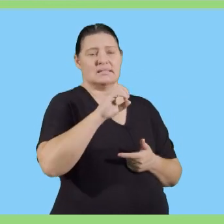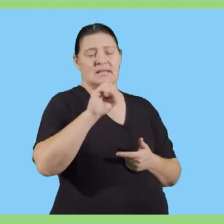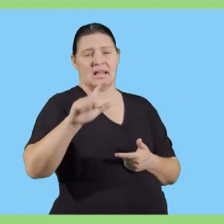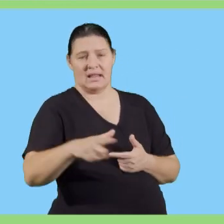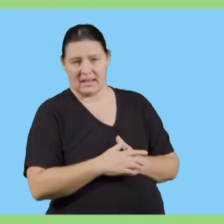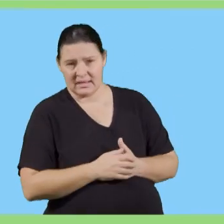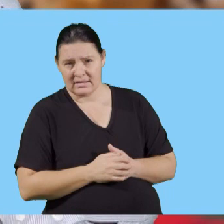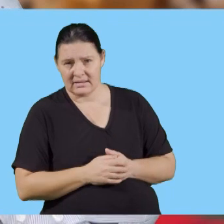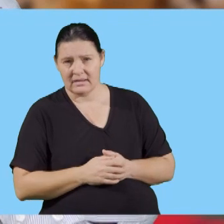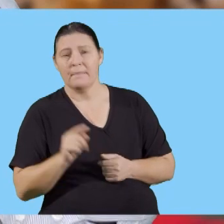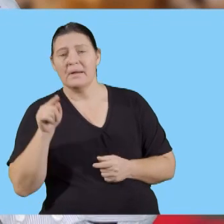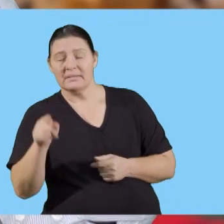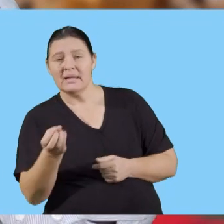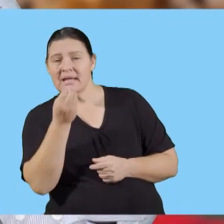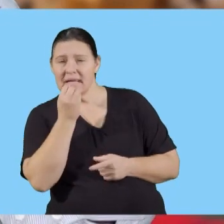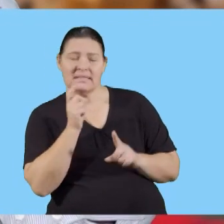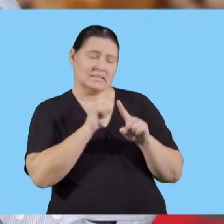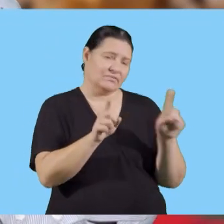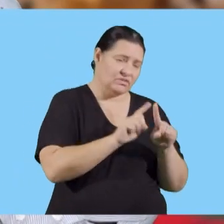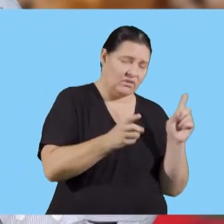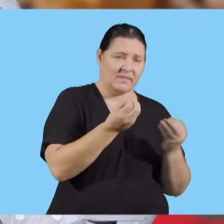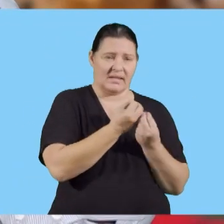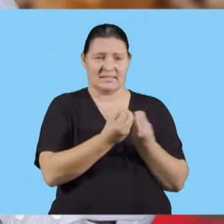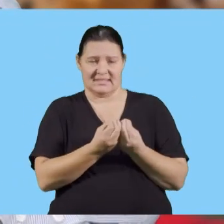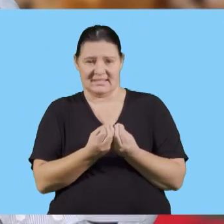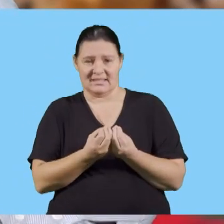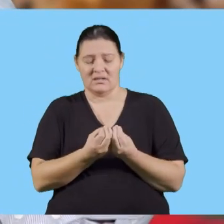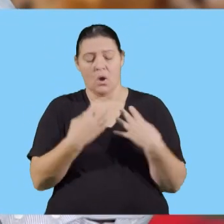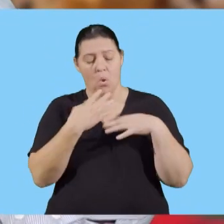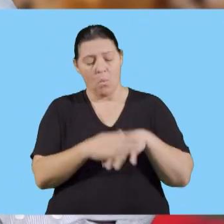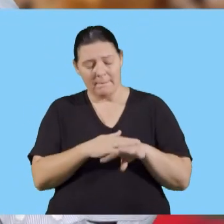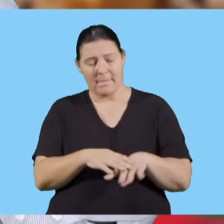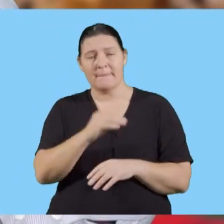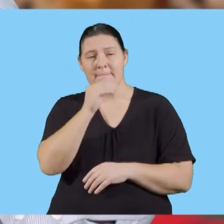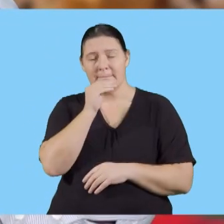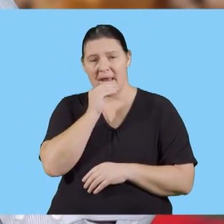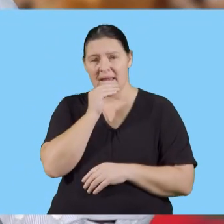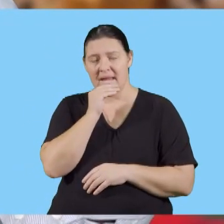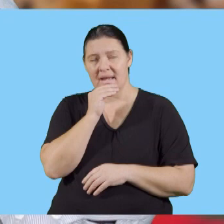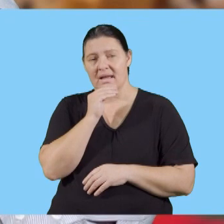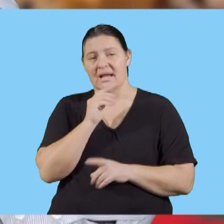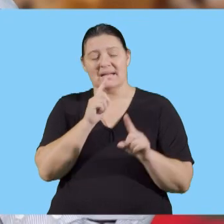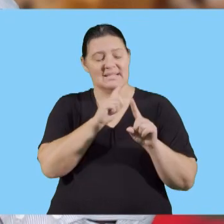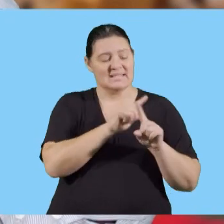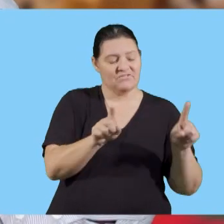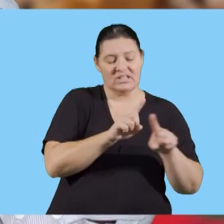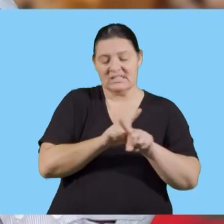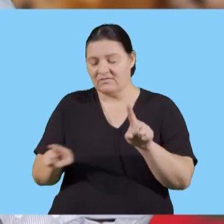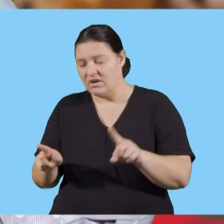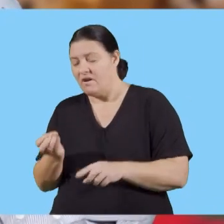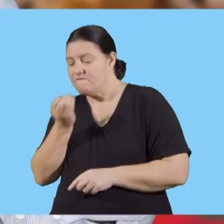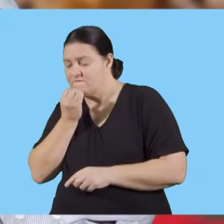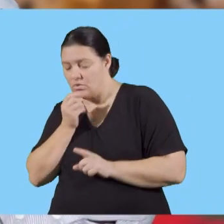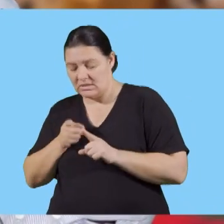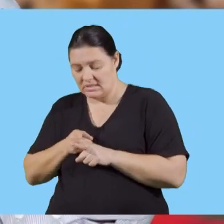looks at different types of food chains that are put together or that are interlinked. It shows, the